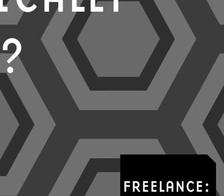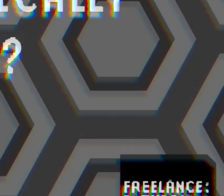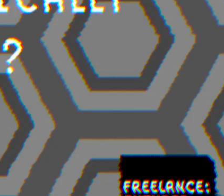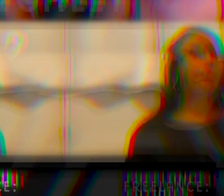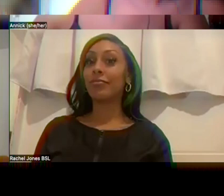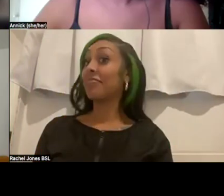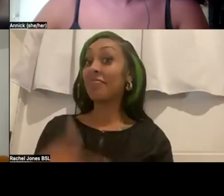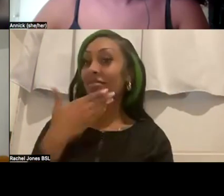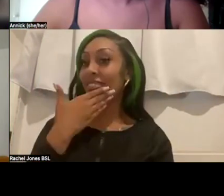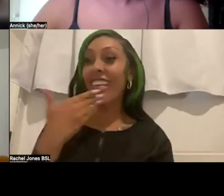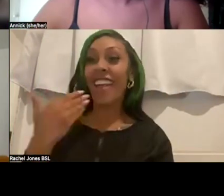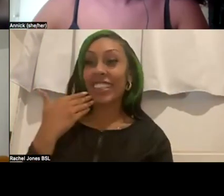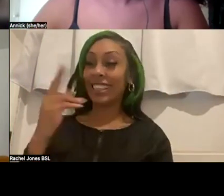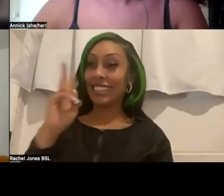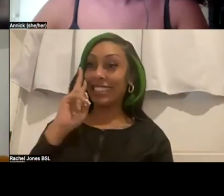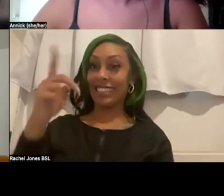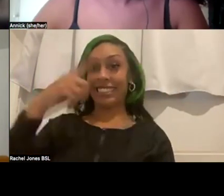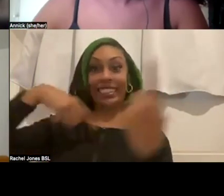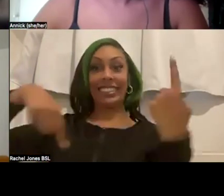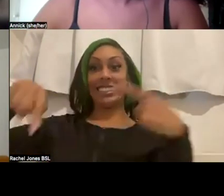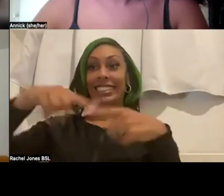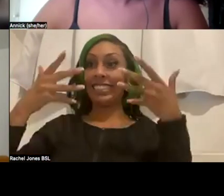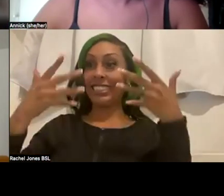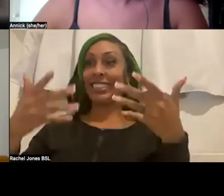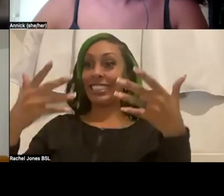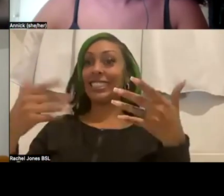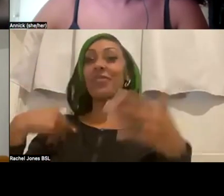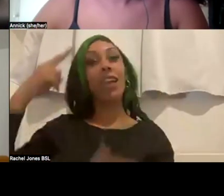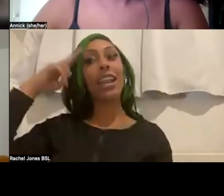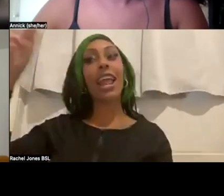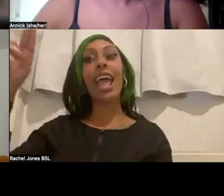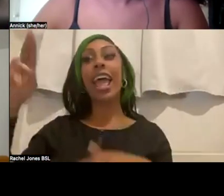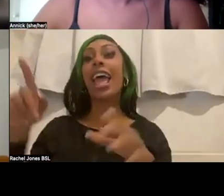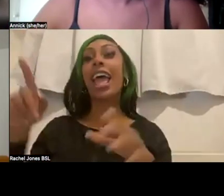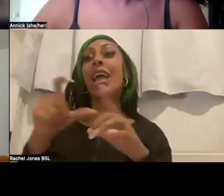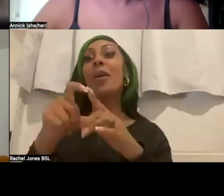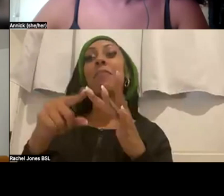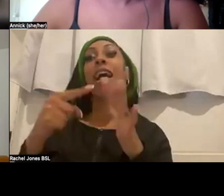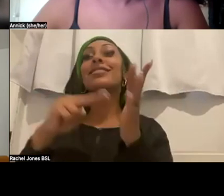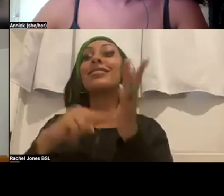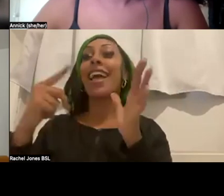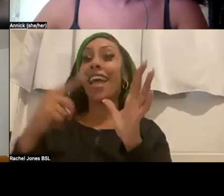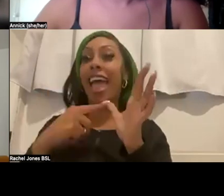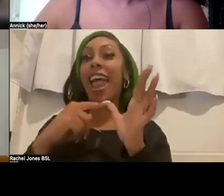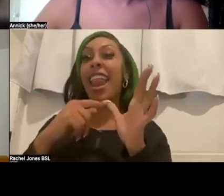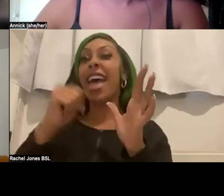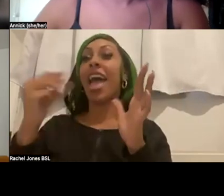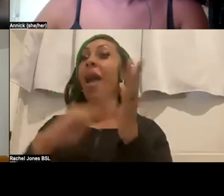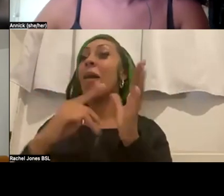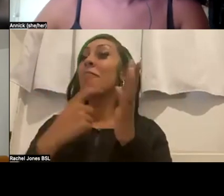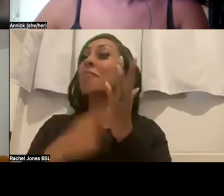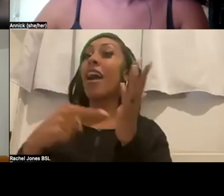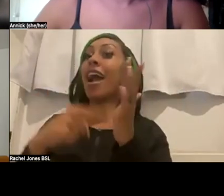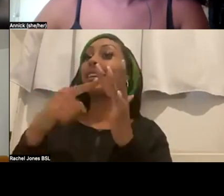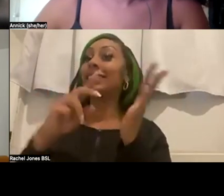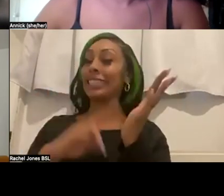it's really nice to have you all with us. My name is Diana Damian Martin. I am a Roma Romanian white woman in